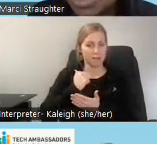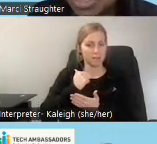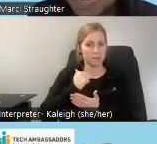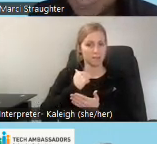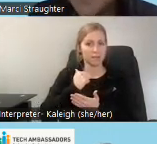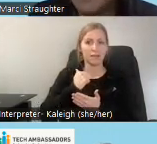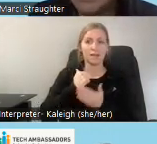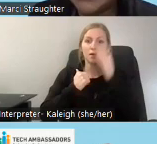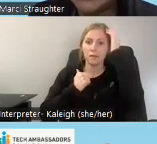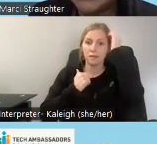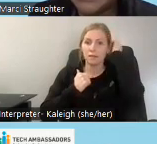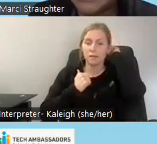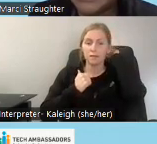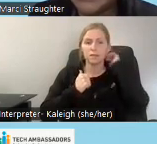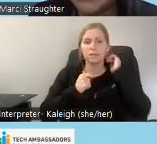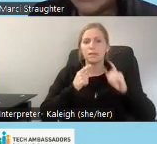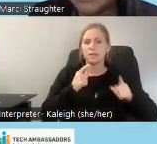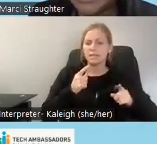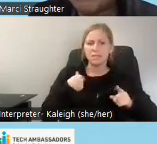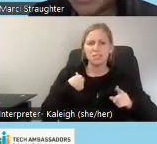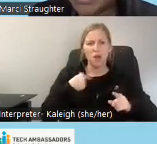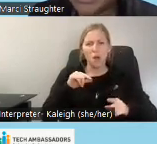it was hard for me to see